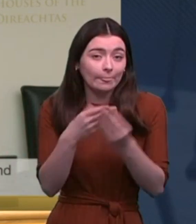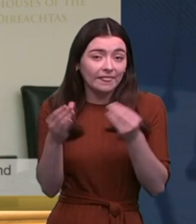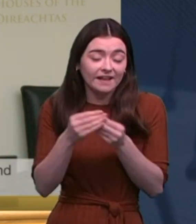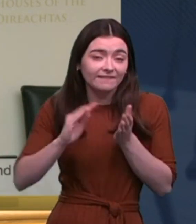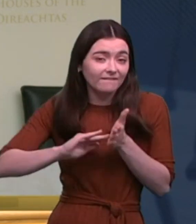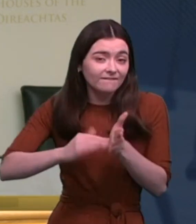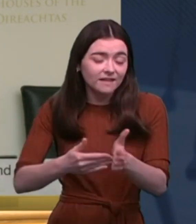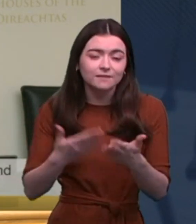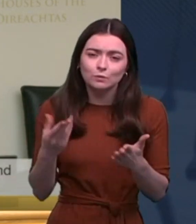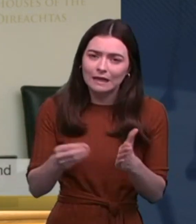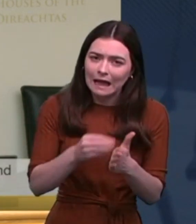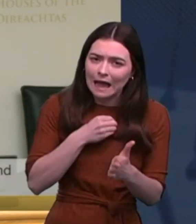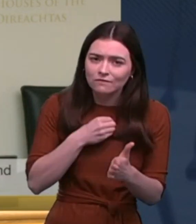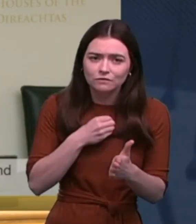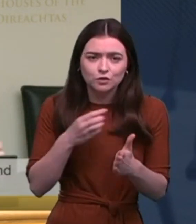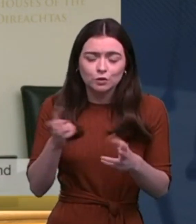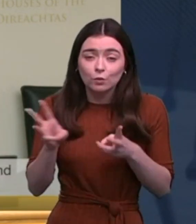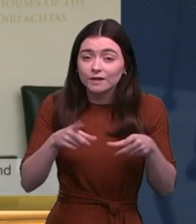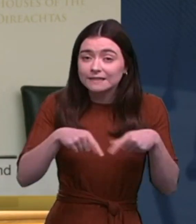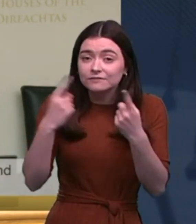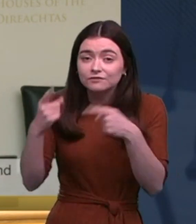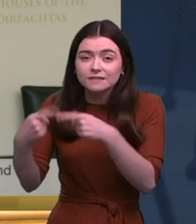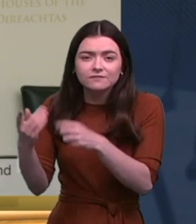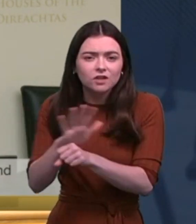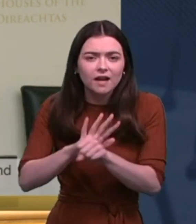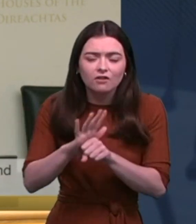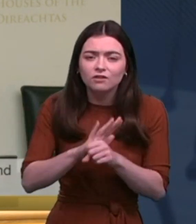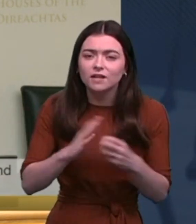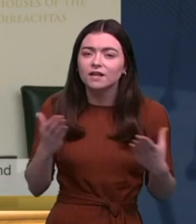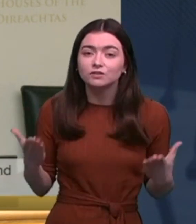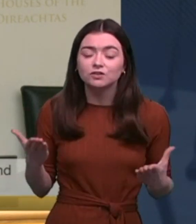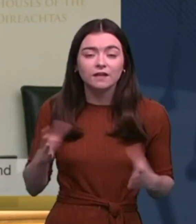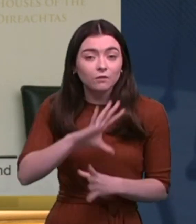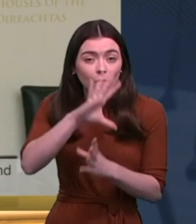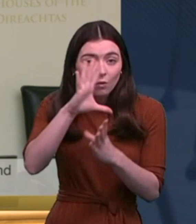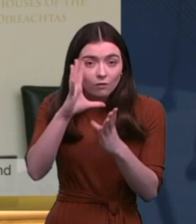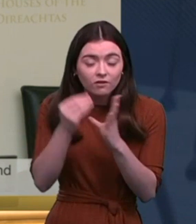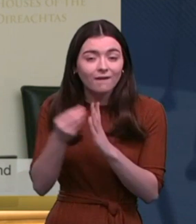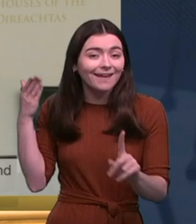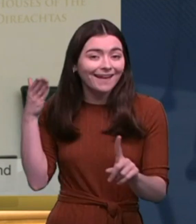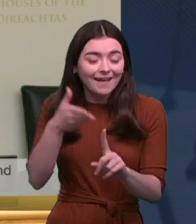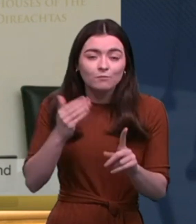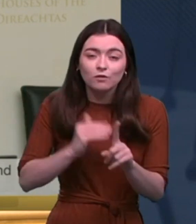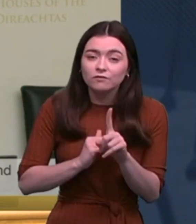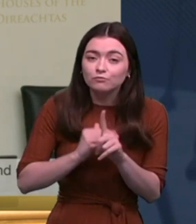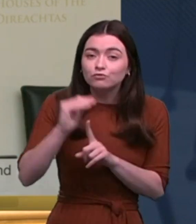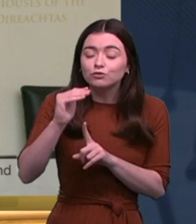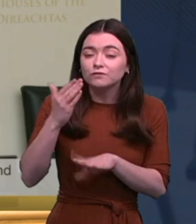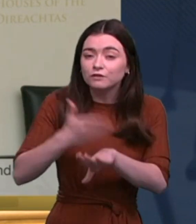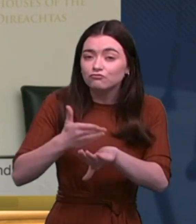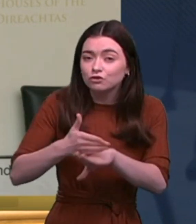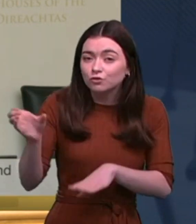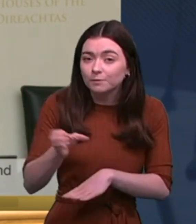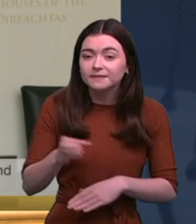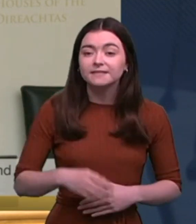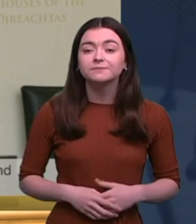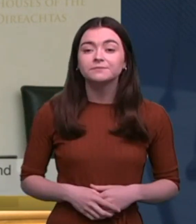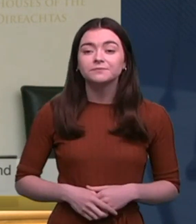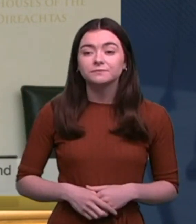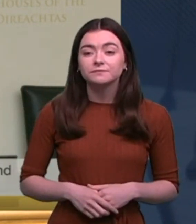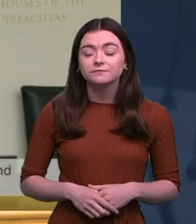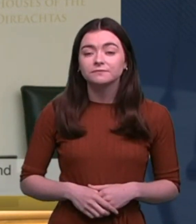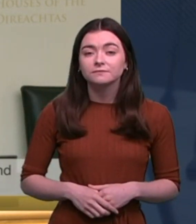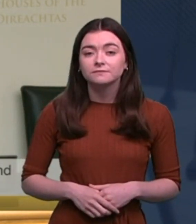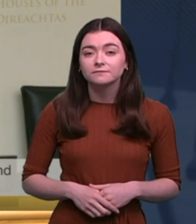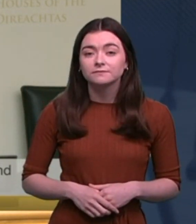have to work at a few strands in order to kind of get the overall goal of improving recruitment. I think the